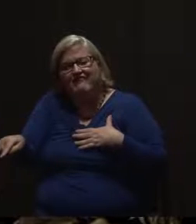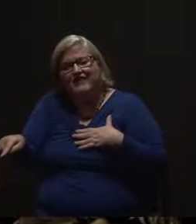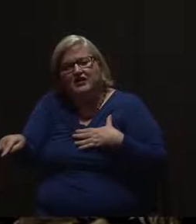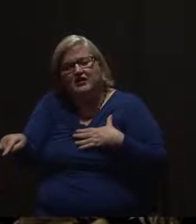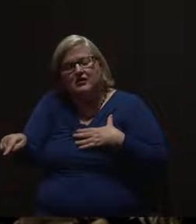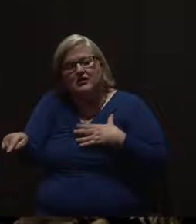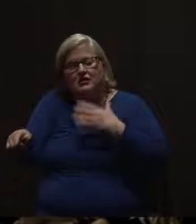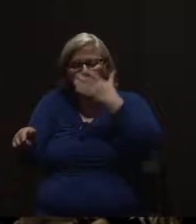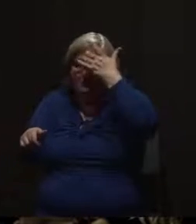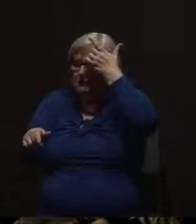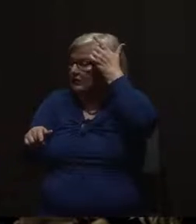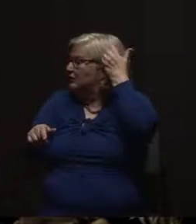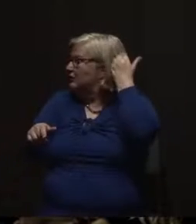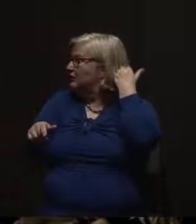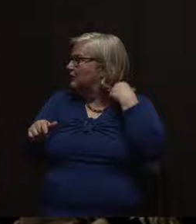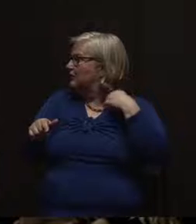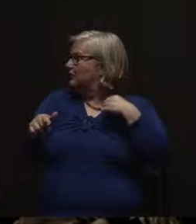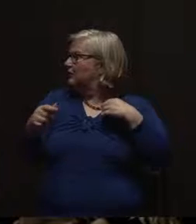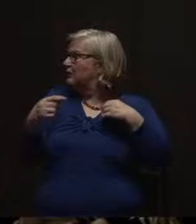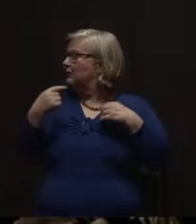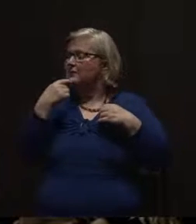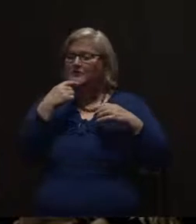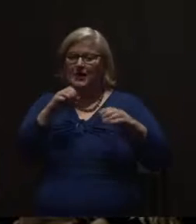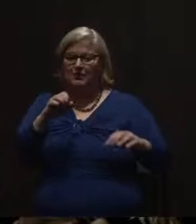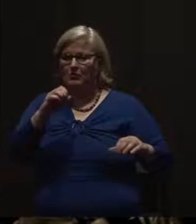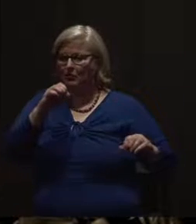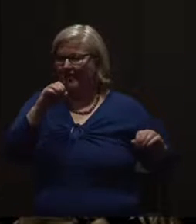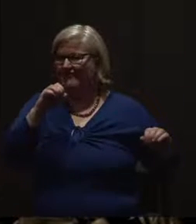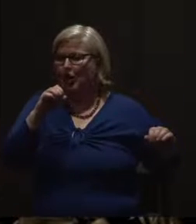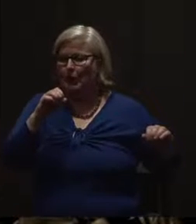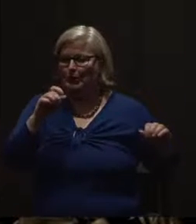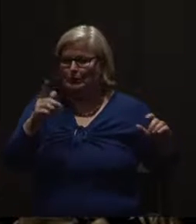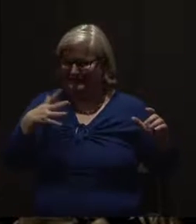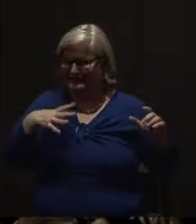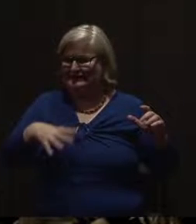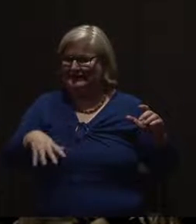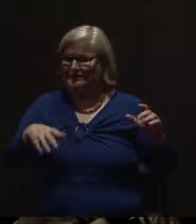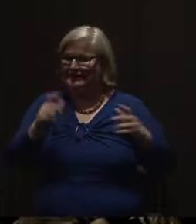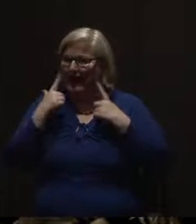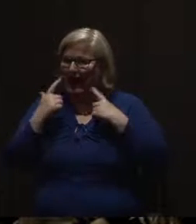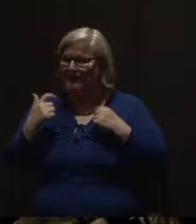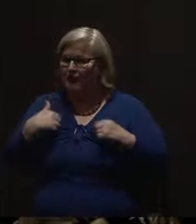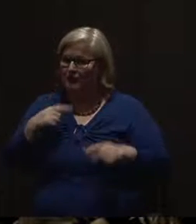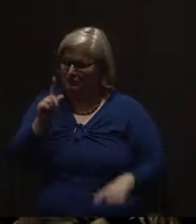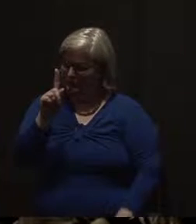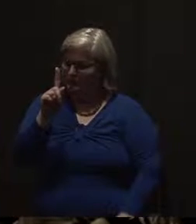as close to the microphone as possible. Maybe I shouldn't listen.